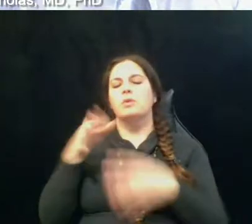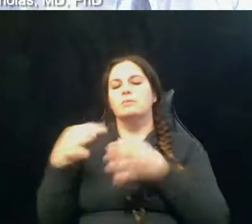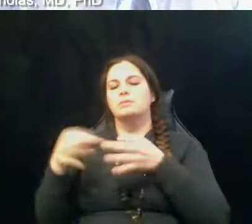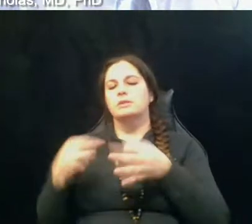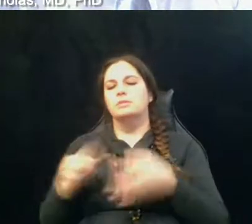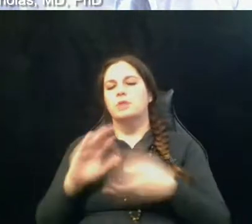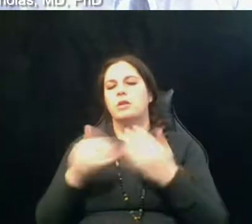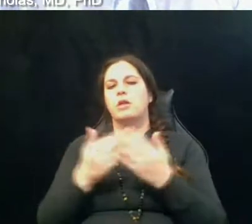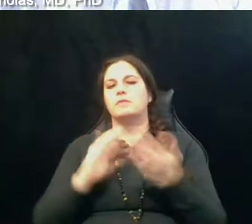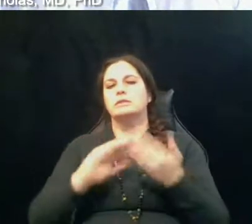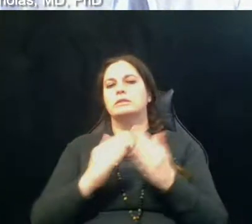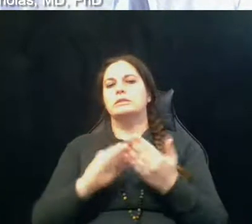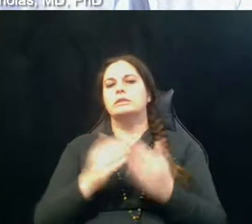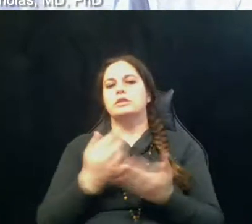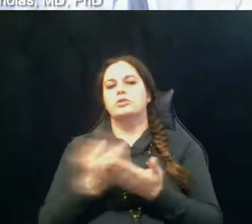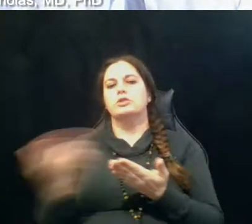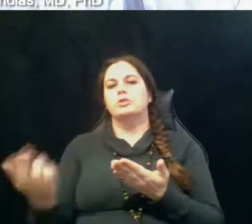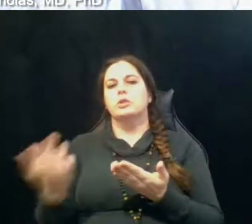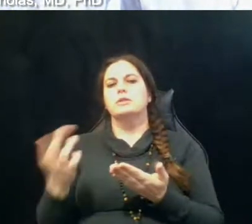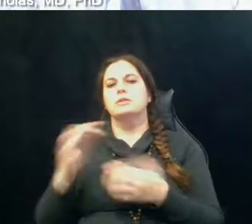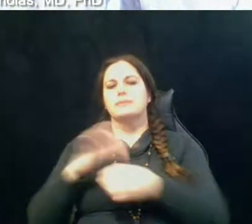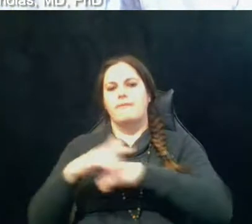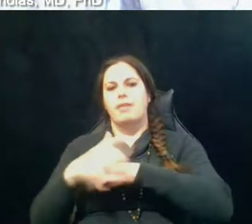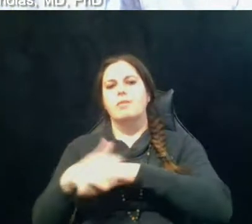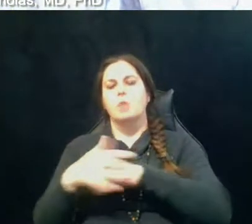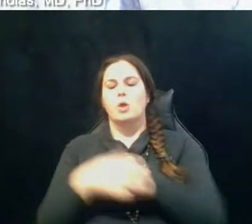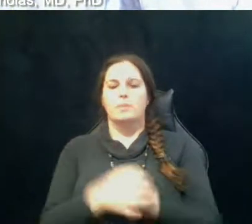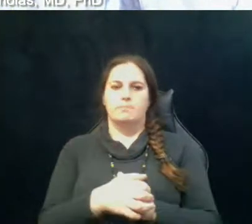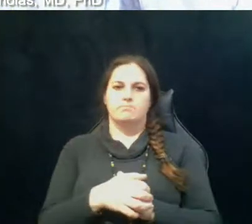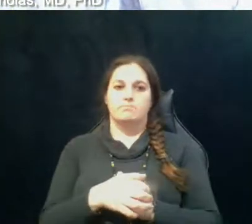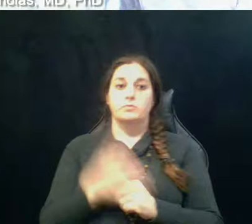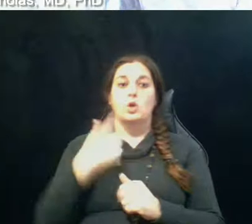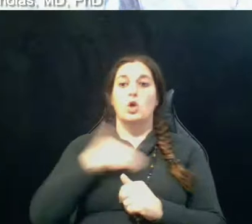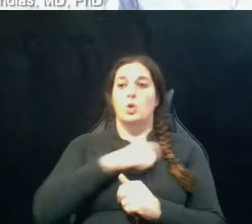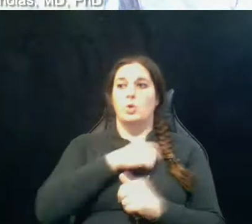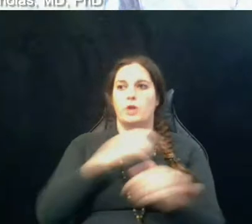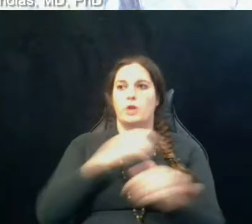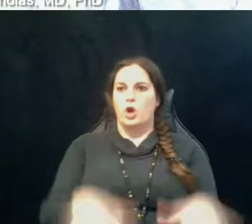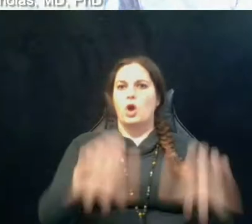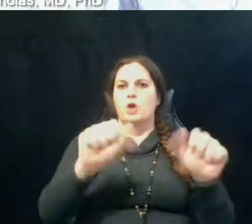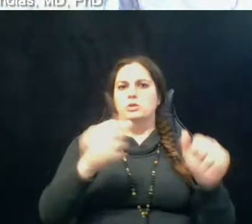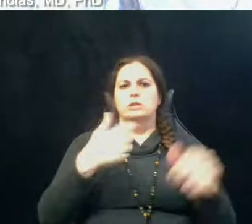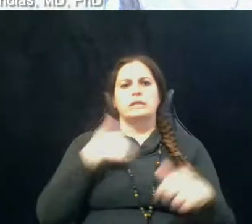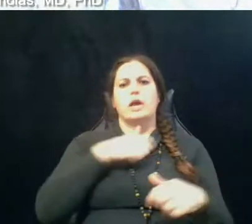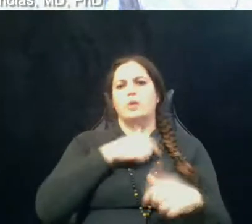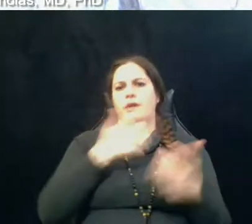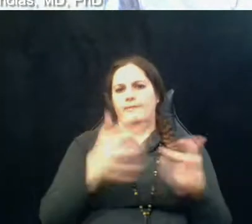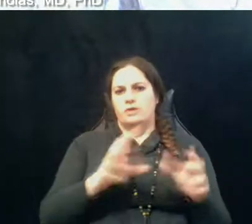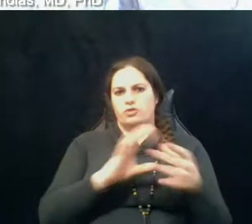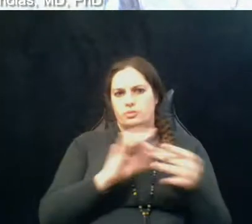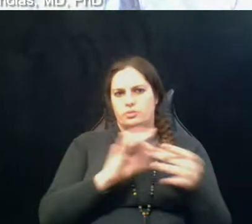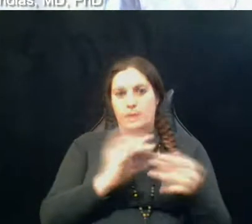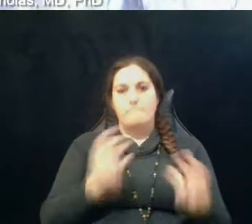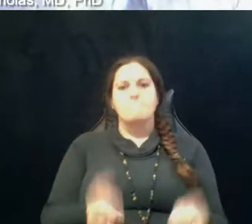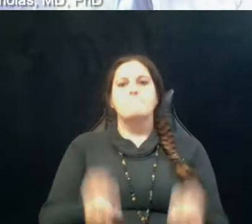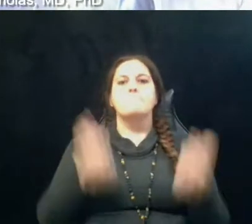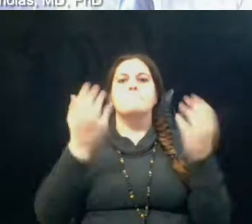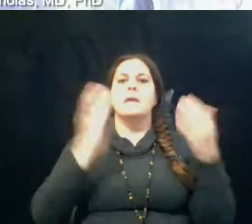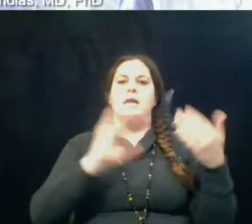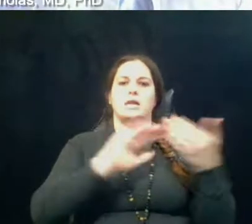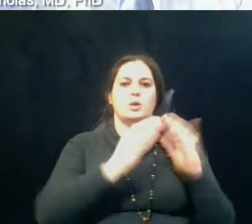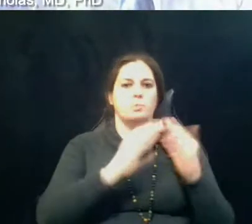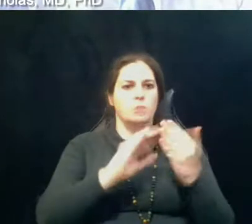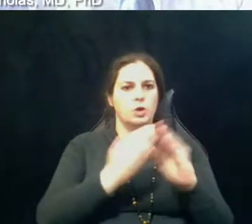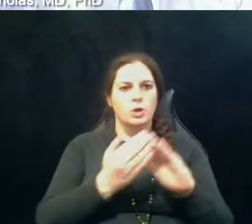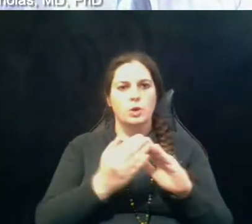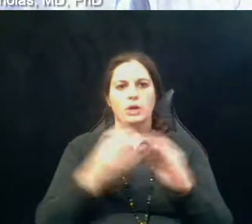perfect. So we are hosting, as we mentioned before, many community events. They're all over